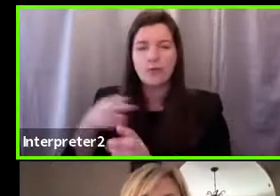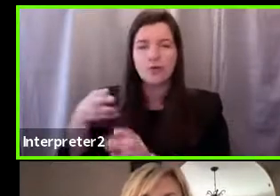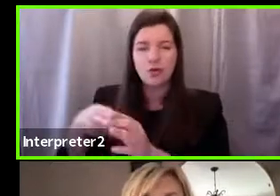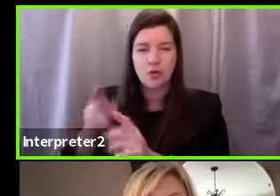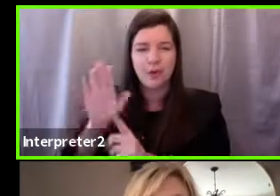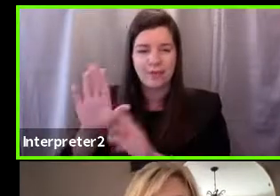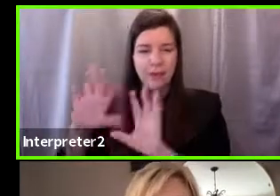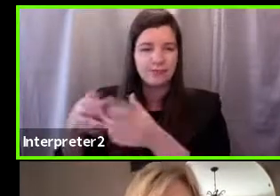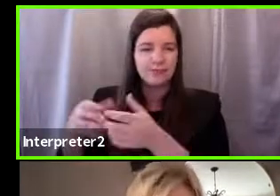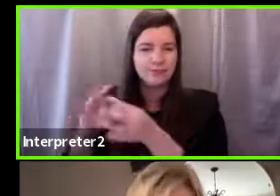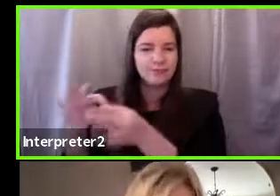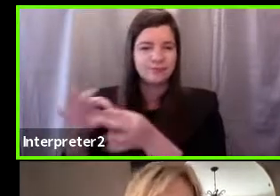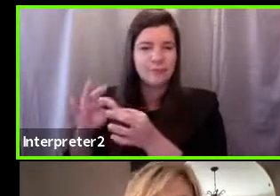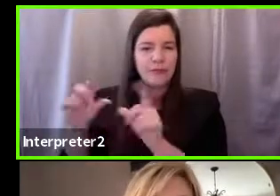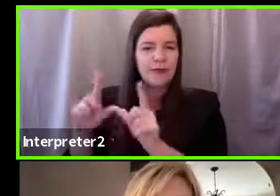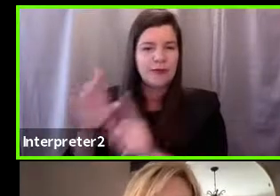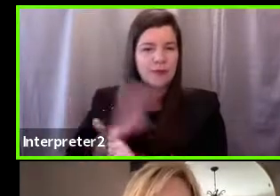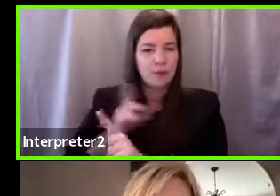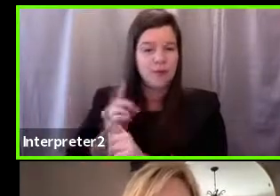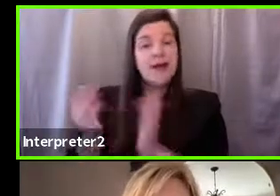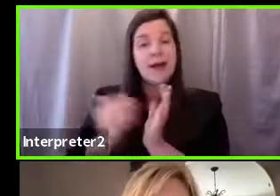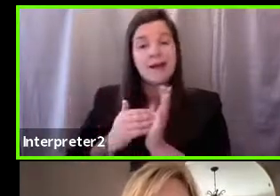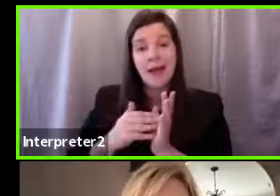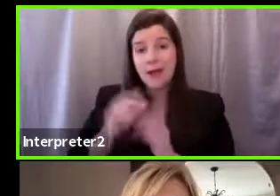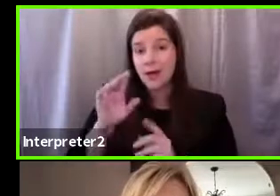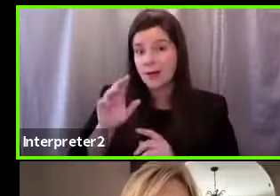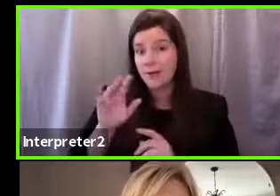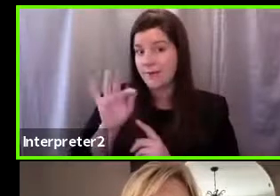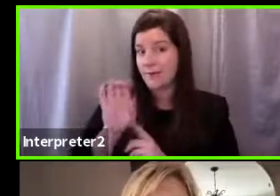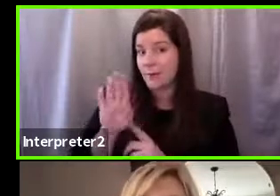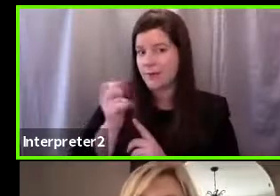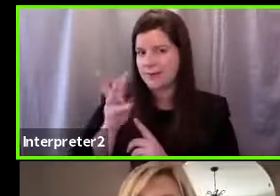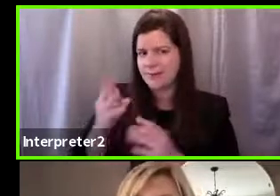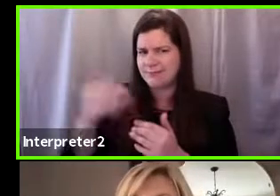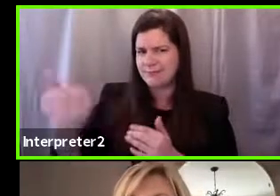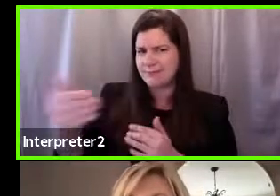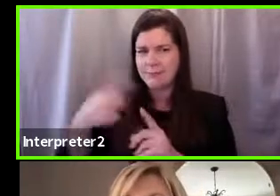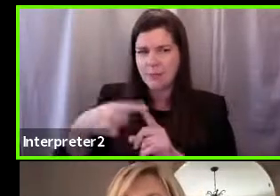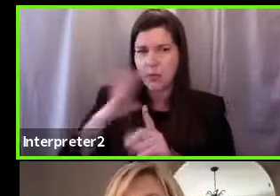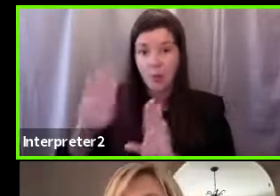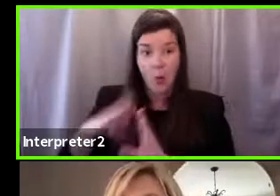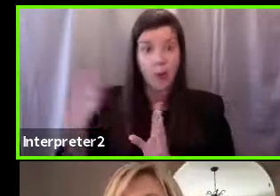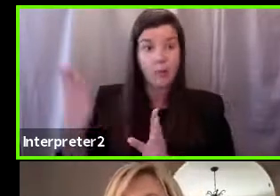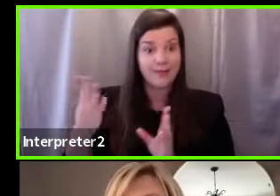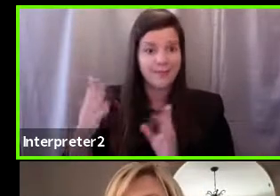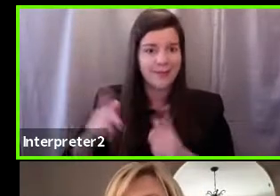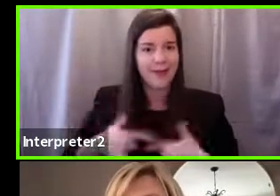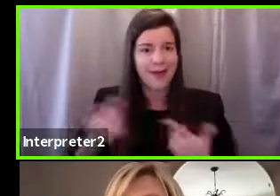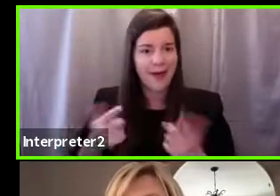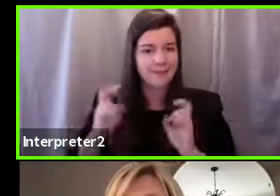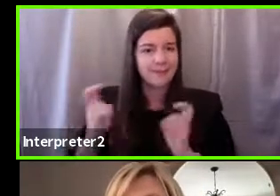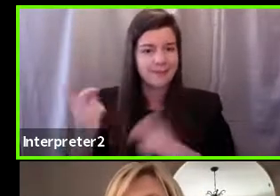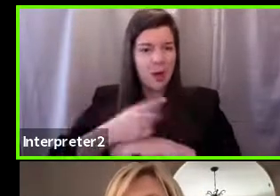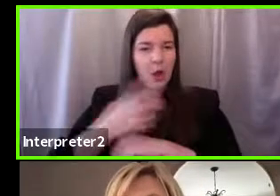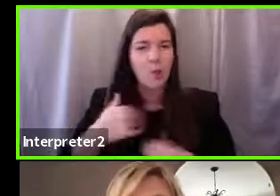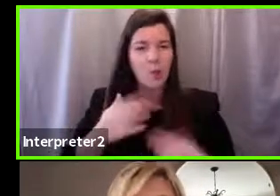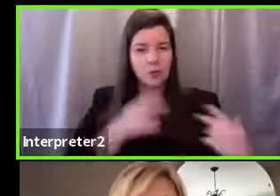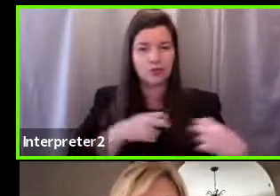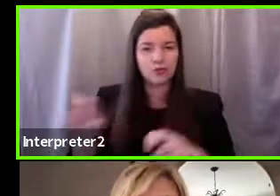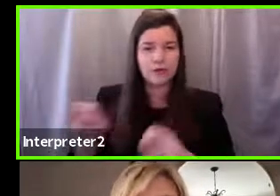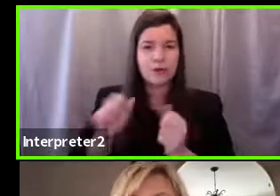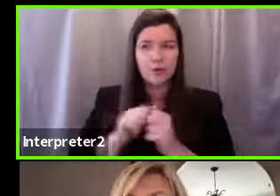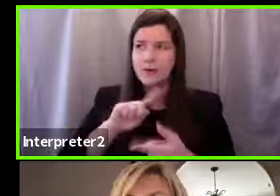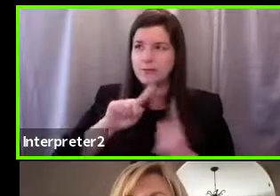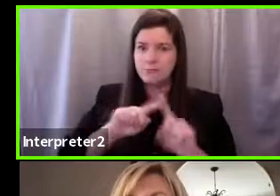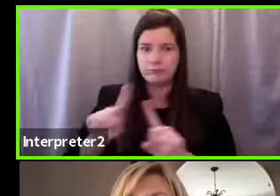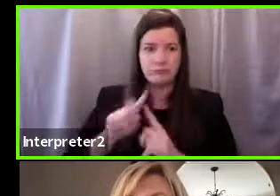month, February 16th is the current live date, we will be transferring over to that joint system with, I think it's about 30 other state